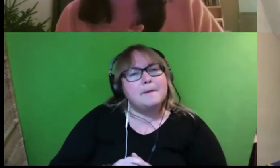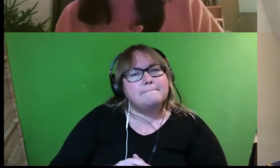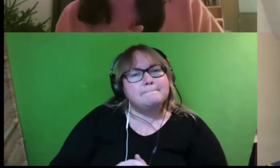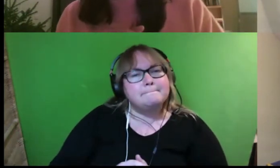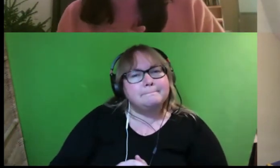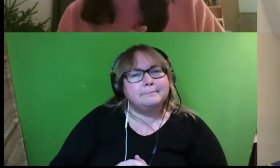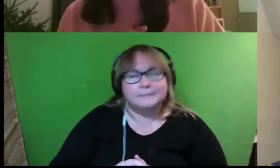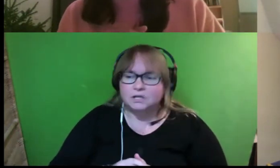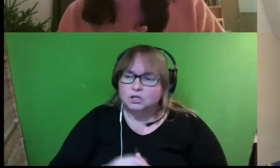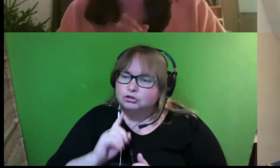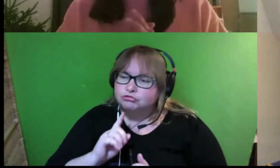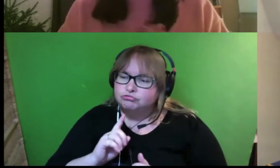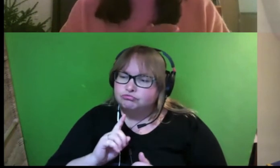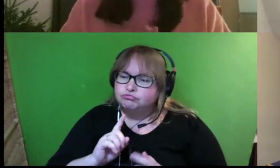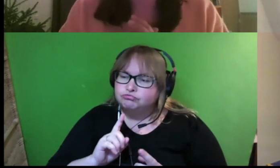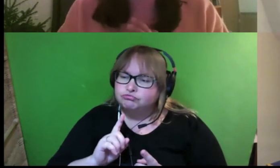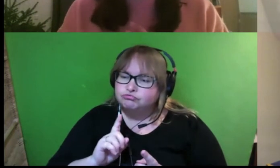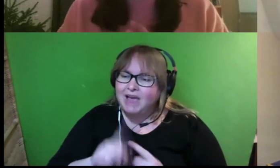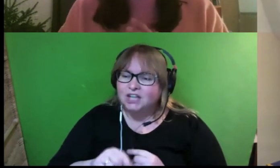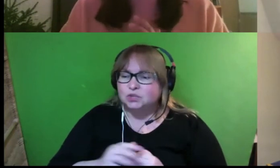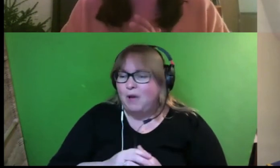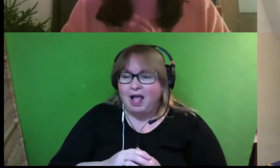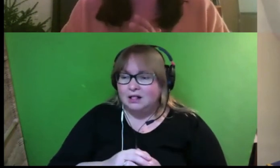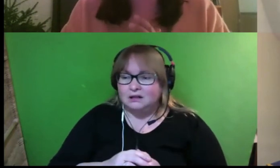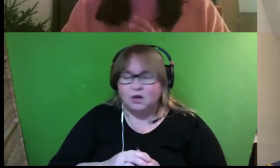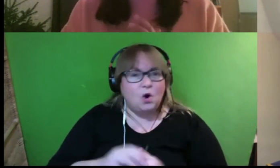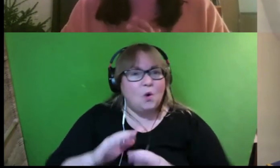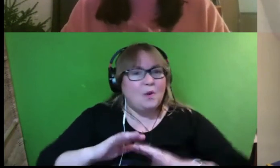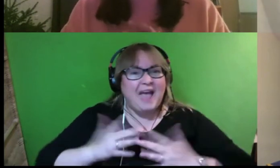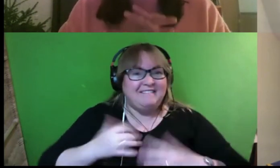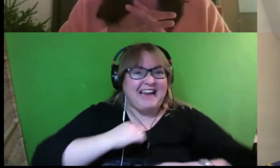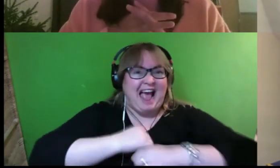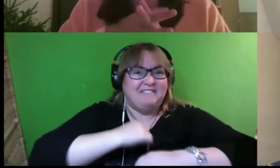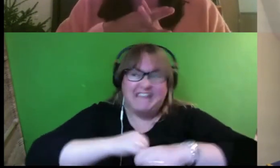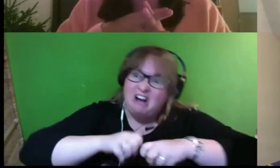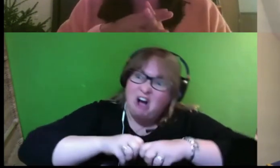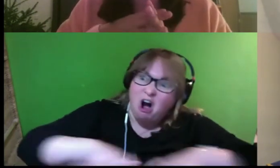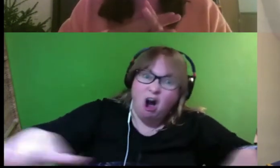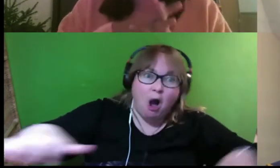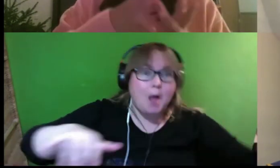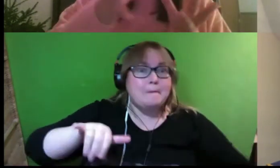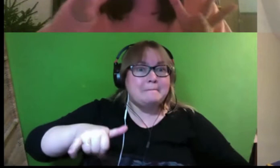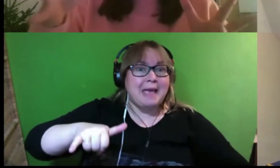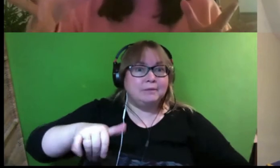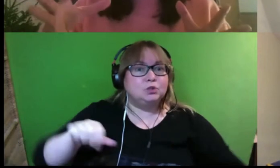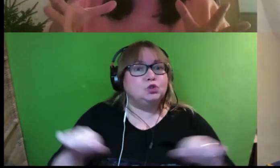was there reactions? I mean, yeah, we just haven't really been putting it out there like this. This is our first,